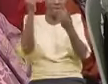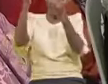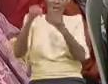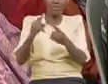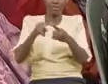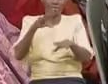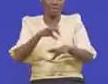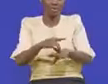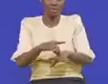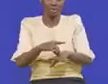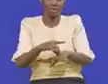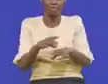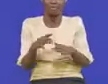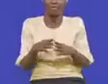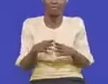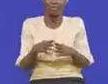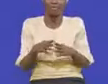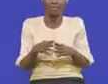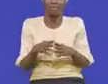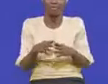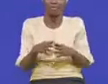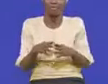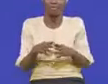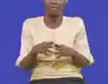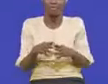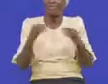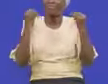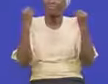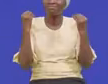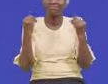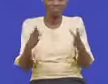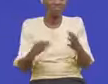Hafi avoulela le mawu kple ŋgotɔ dome la va anyigba dzia.